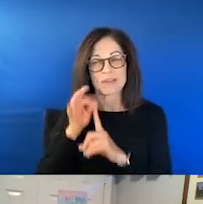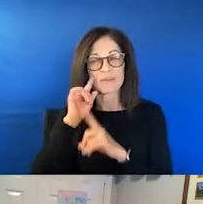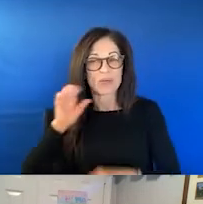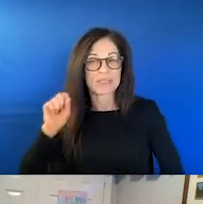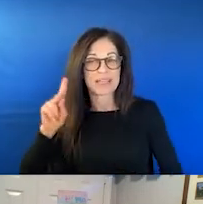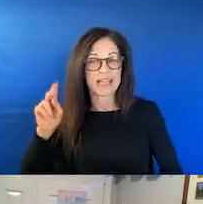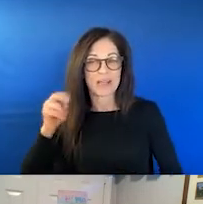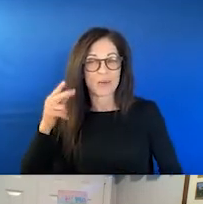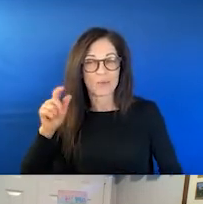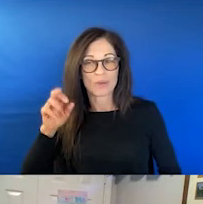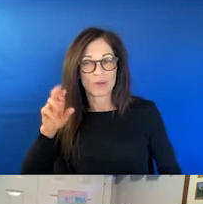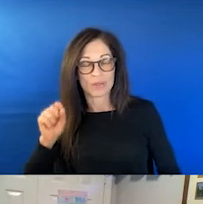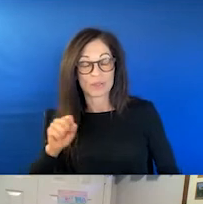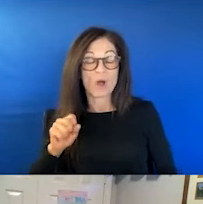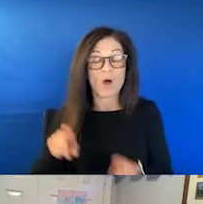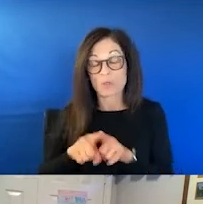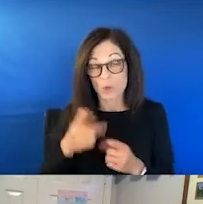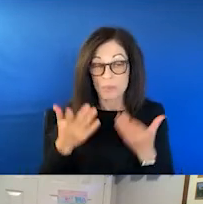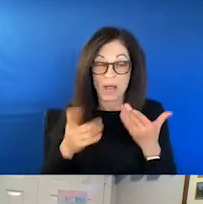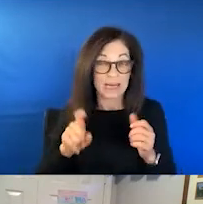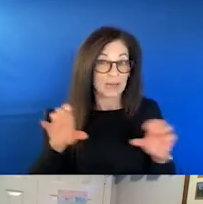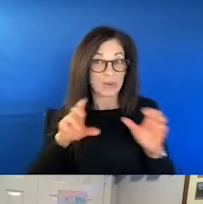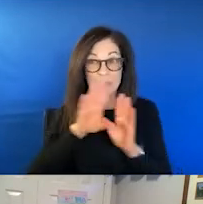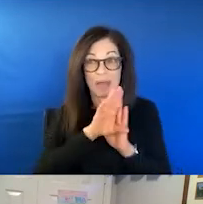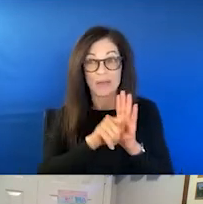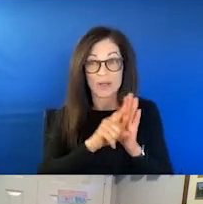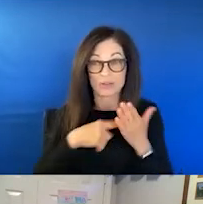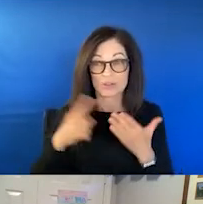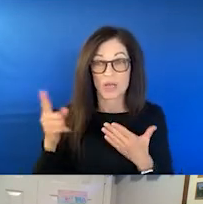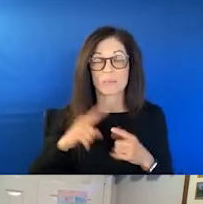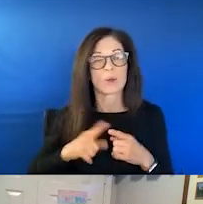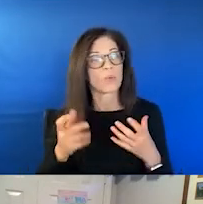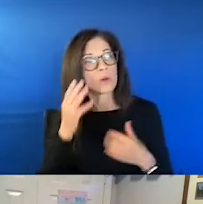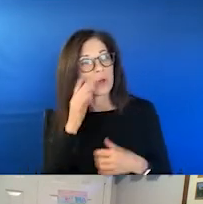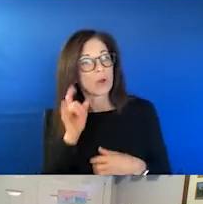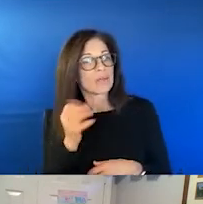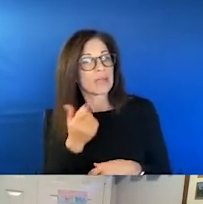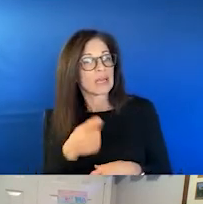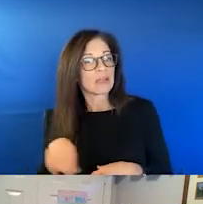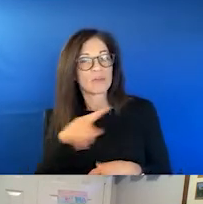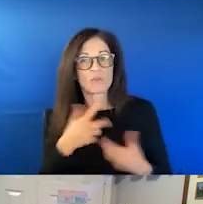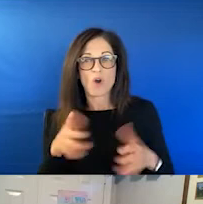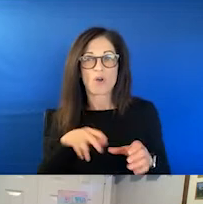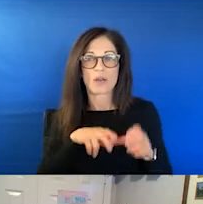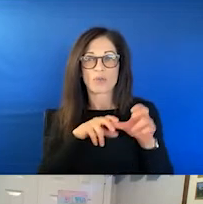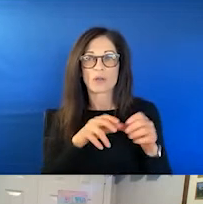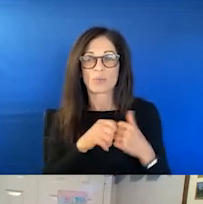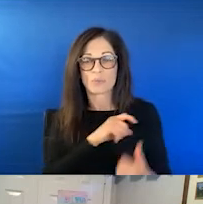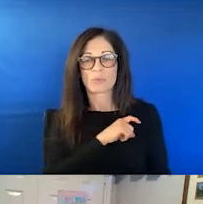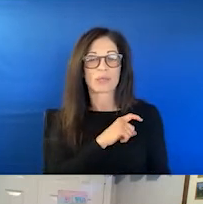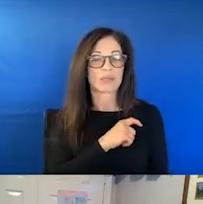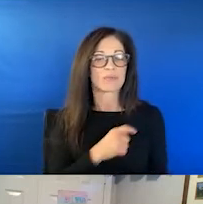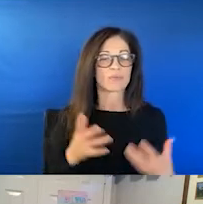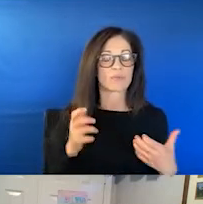that a background check may be necessary. But what we'd like to find out is if any of you have ridden already with police and would like